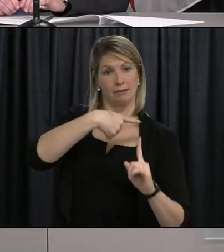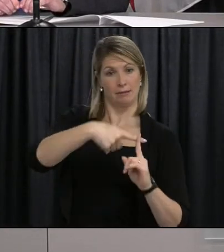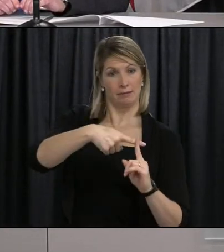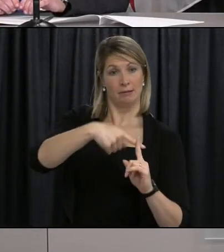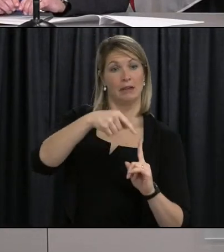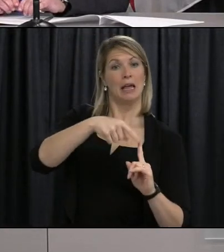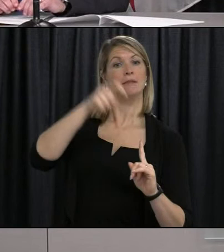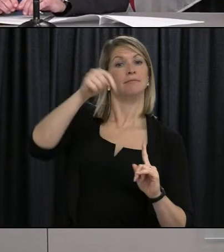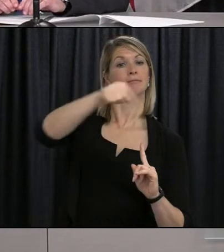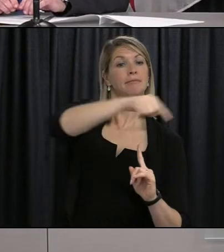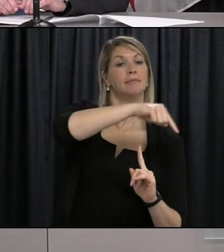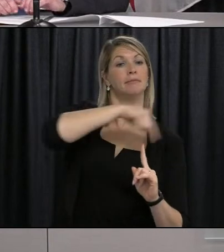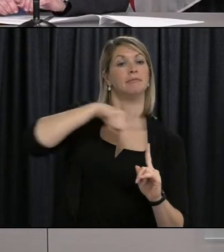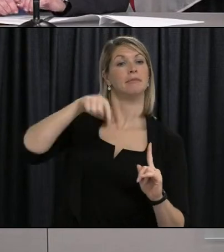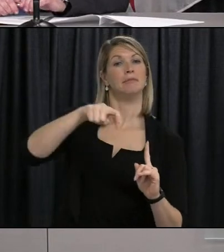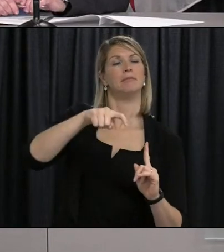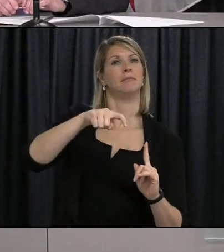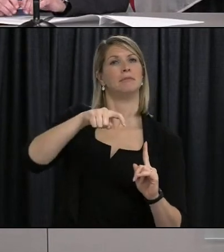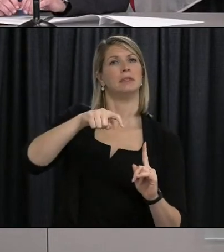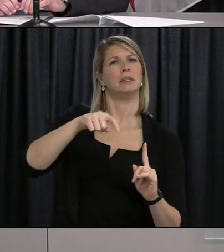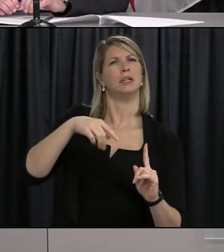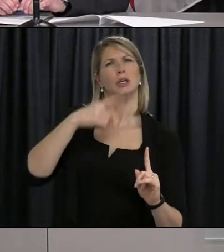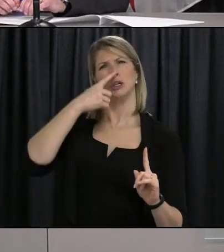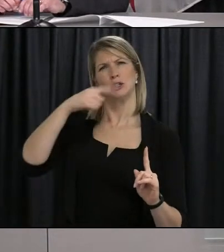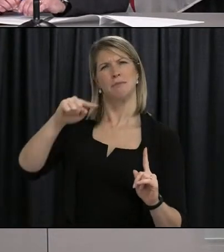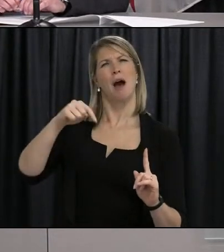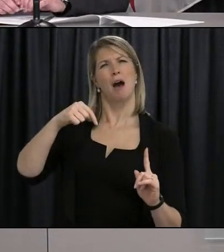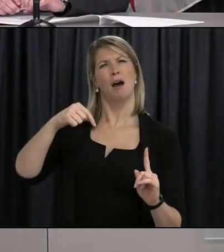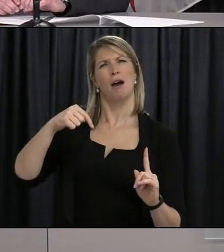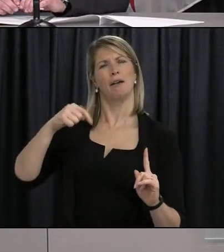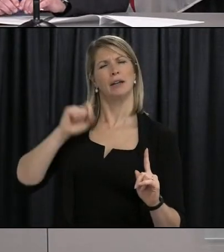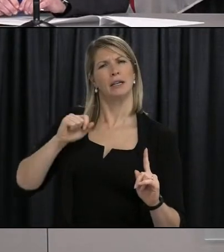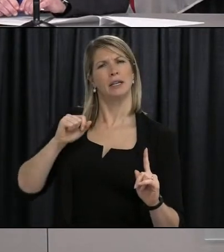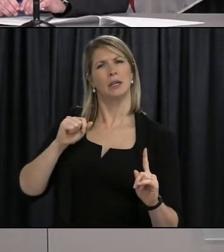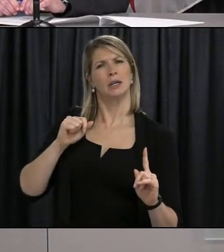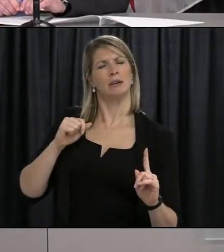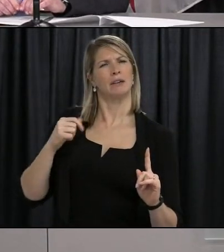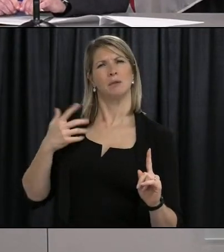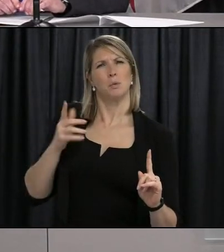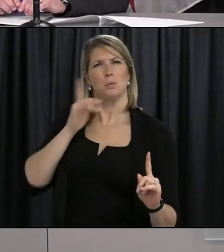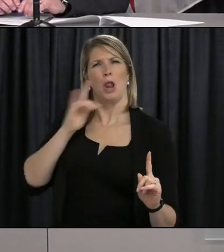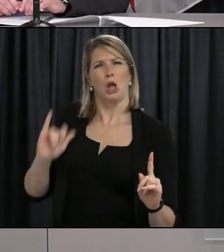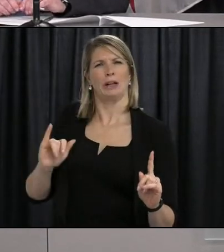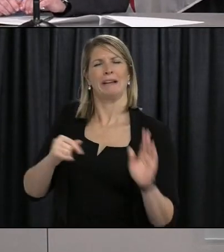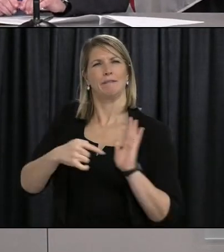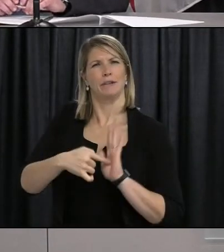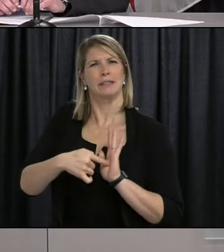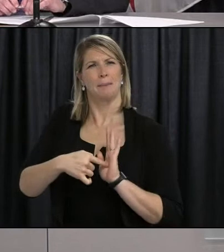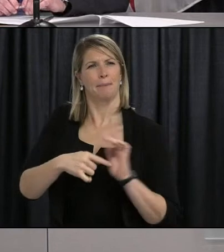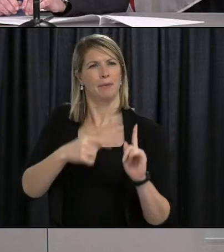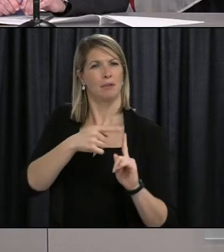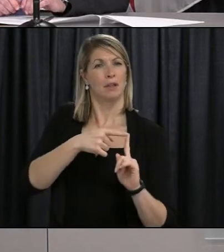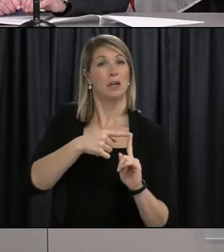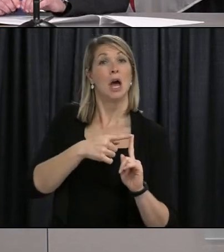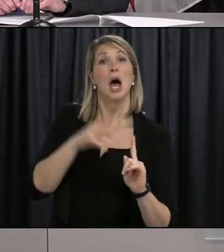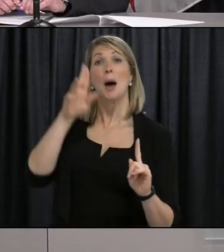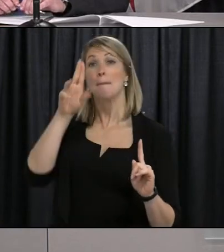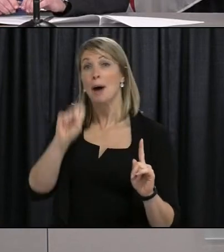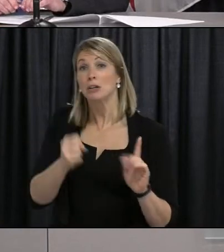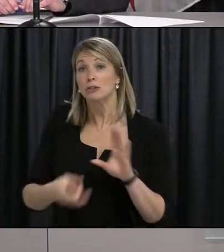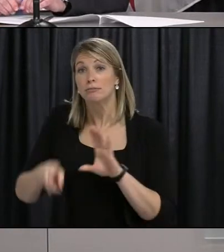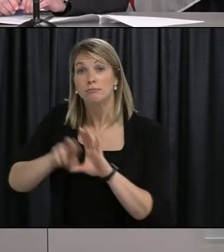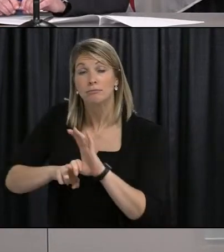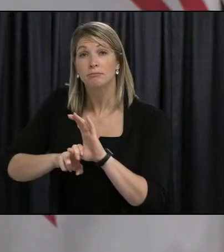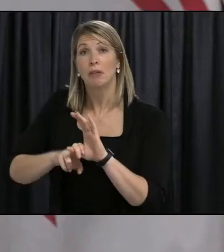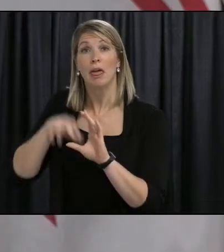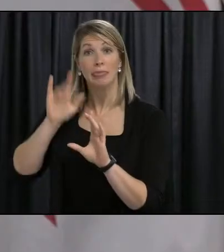to isolate and get tested. Give me an idea of some of who else the close contacts could be. So, for example, did this person ride the bus? Things like that.